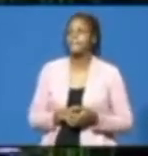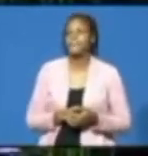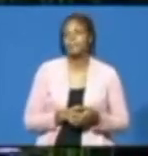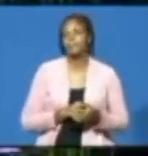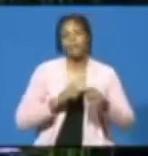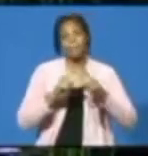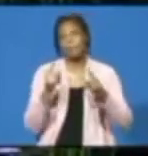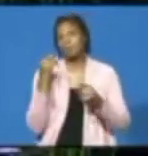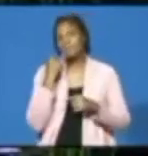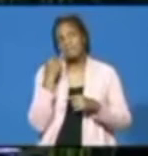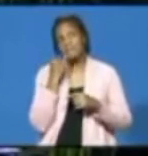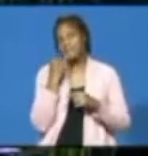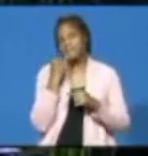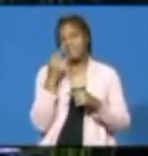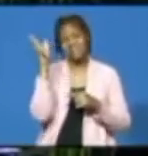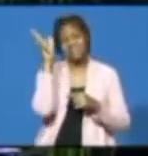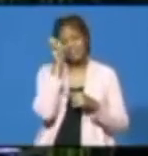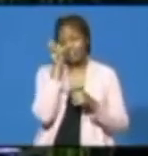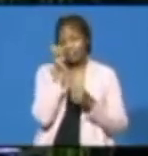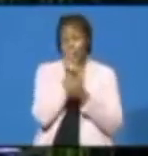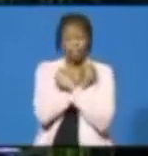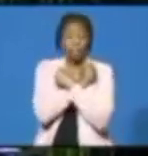But if the devil is in love with you,